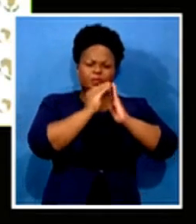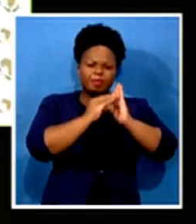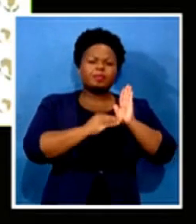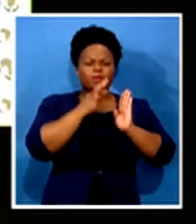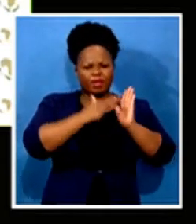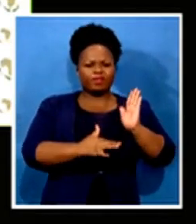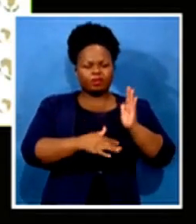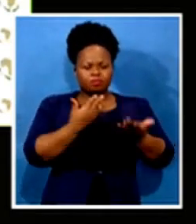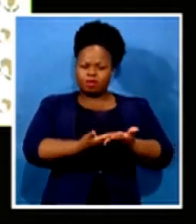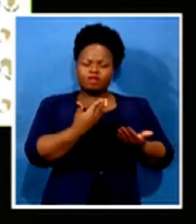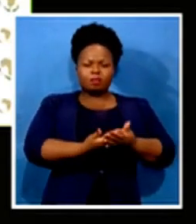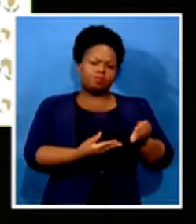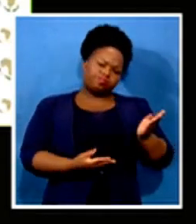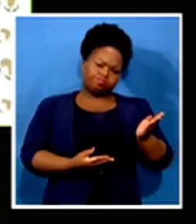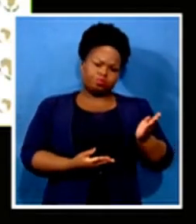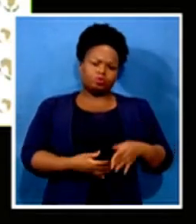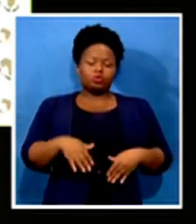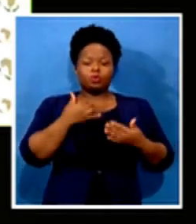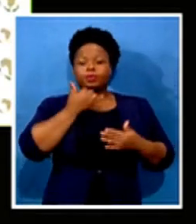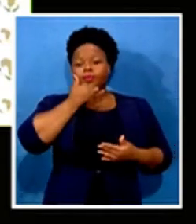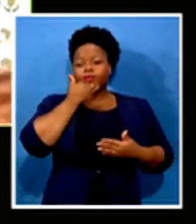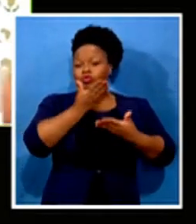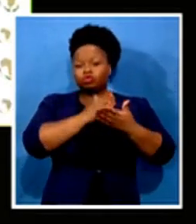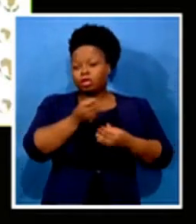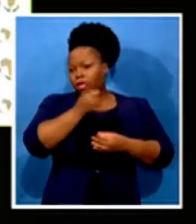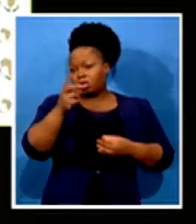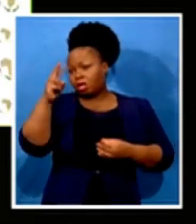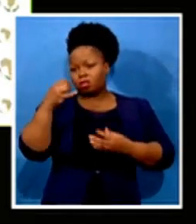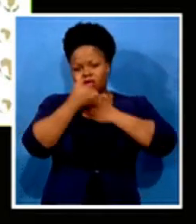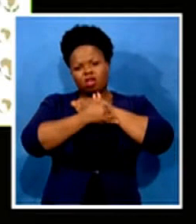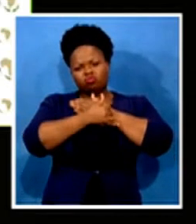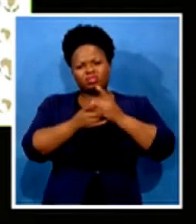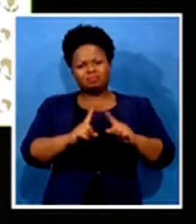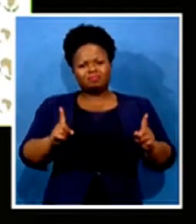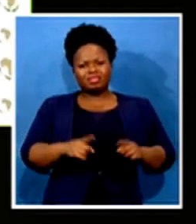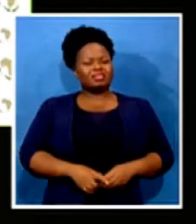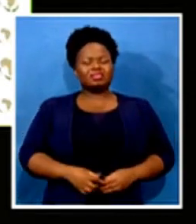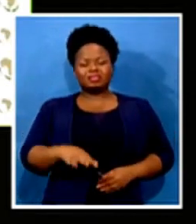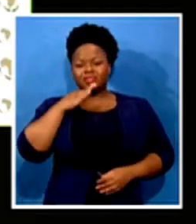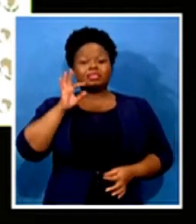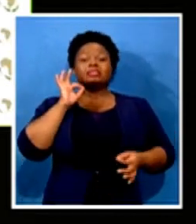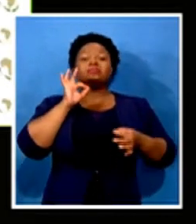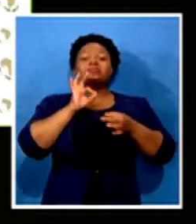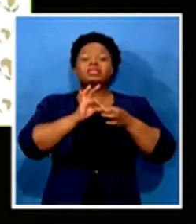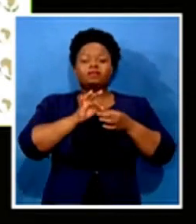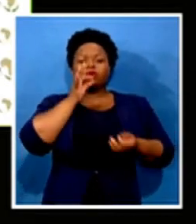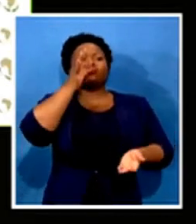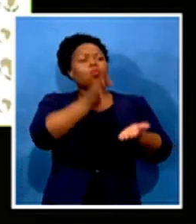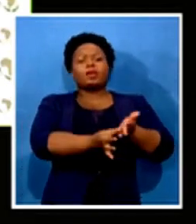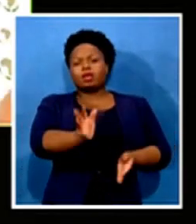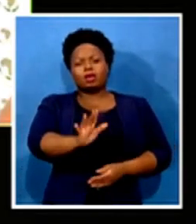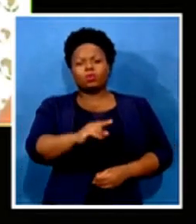to share with any member state, but we are not really recommending any specific one because that will be violating market forces there.